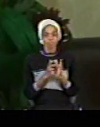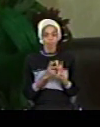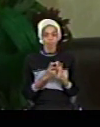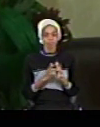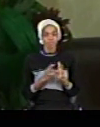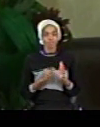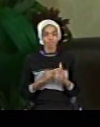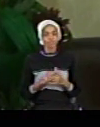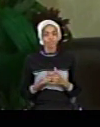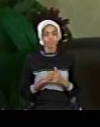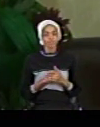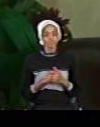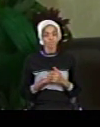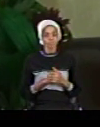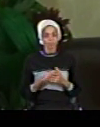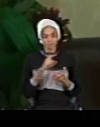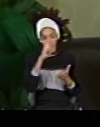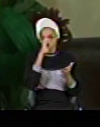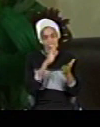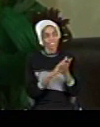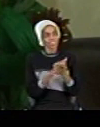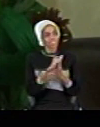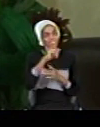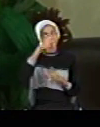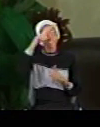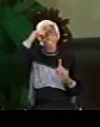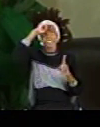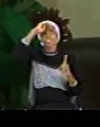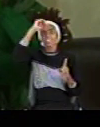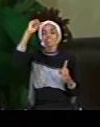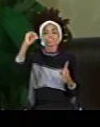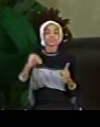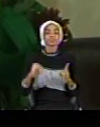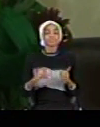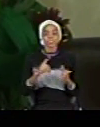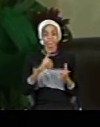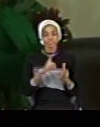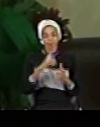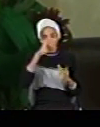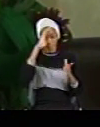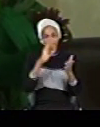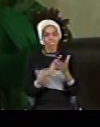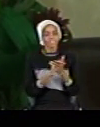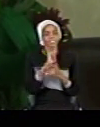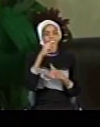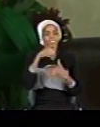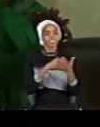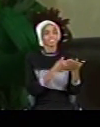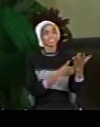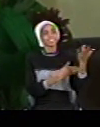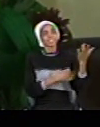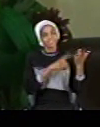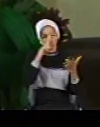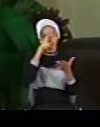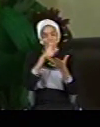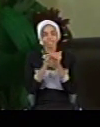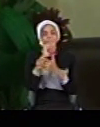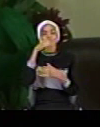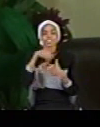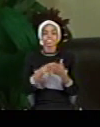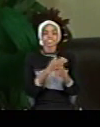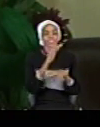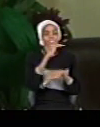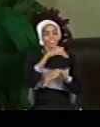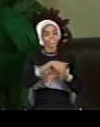Trust him, trust him, trust him in the morning, trust him in